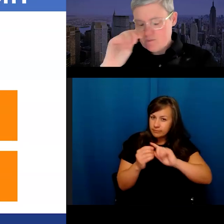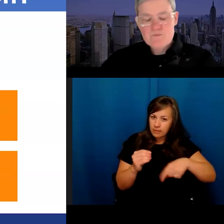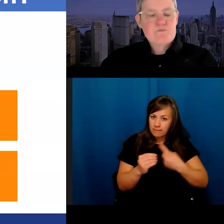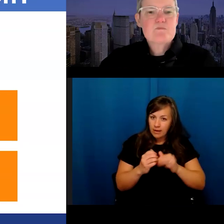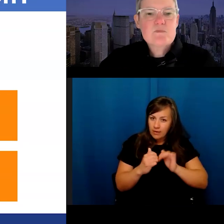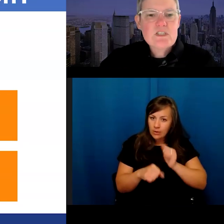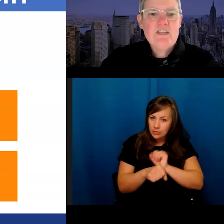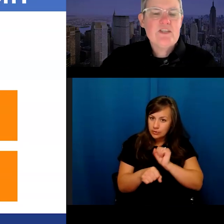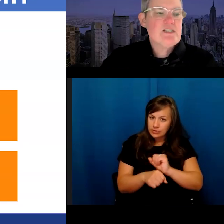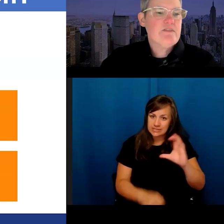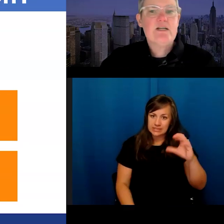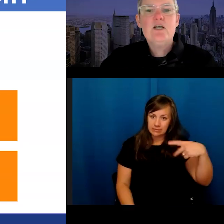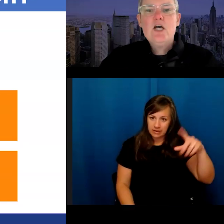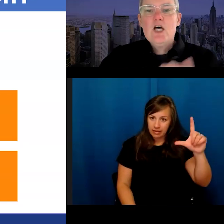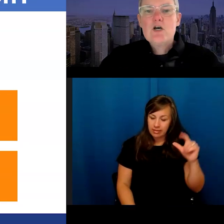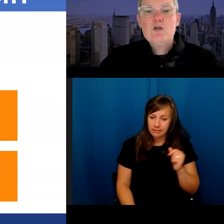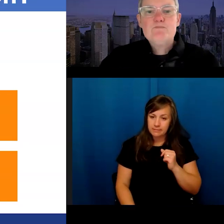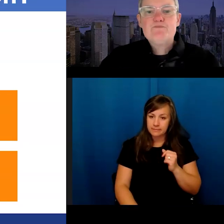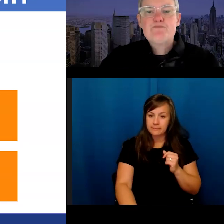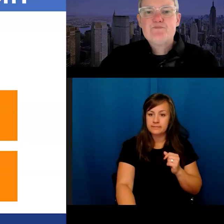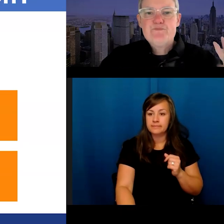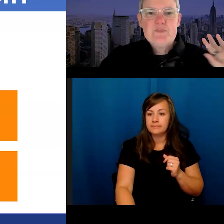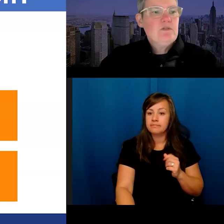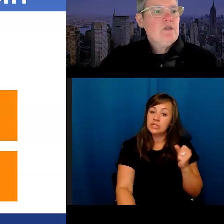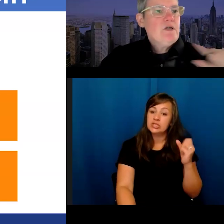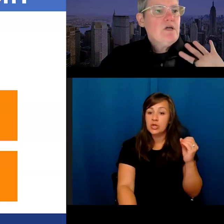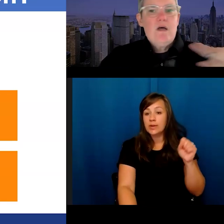CPL and things of that. So